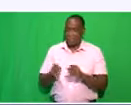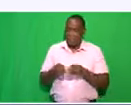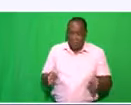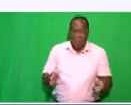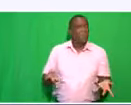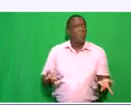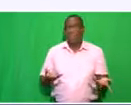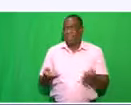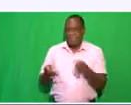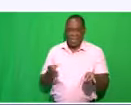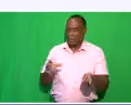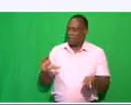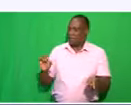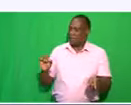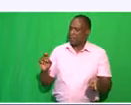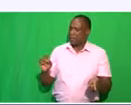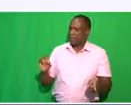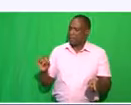Concordat work.